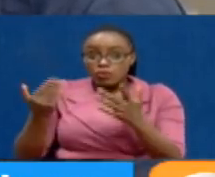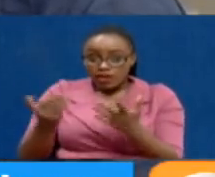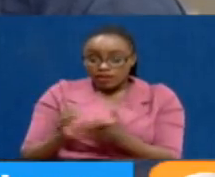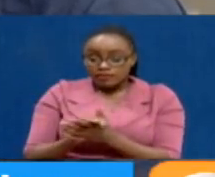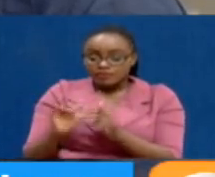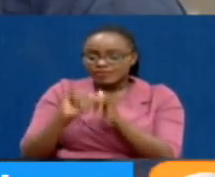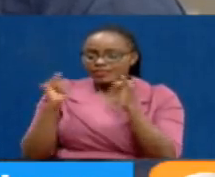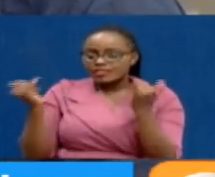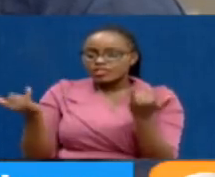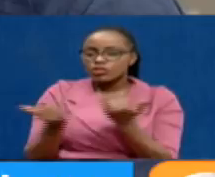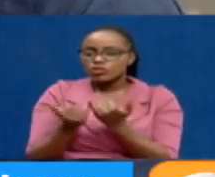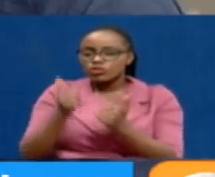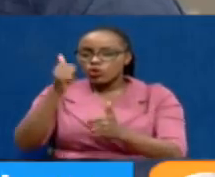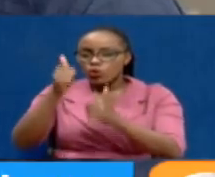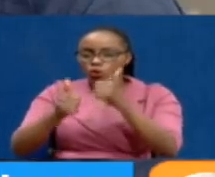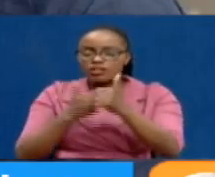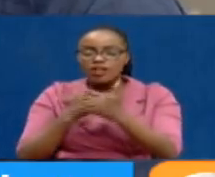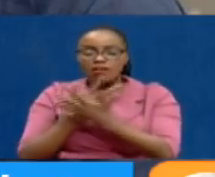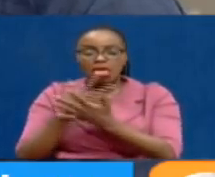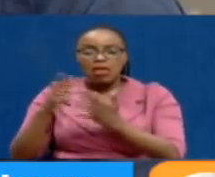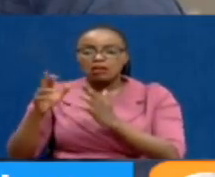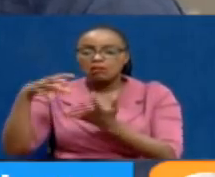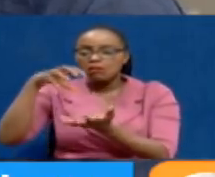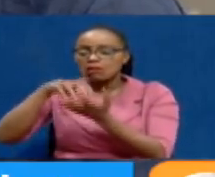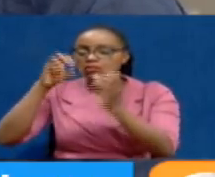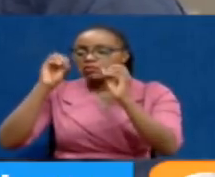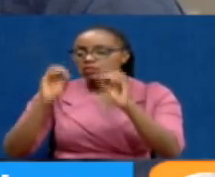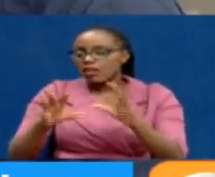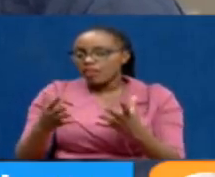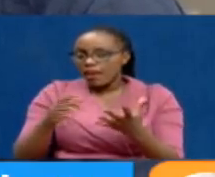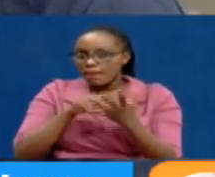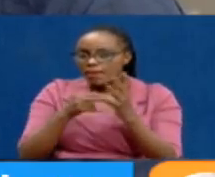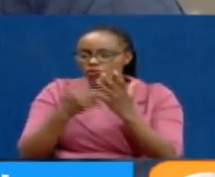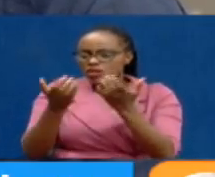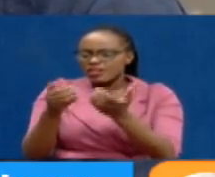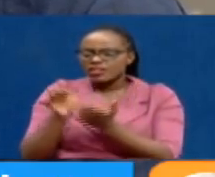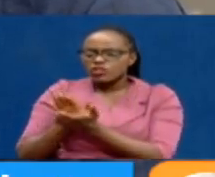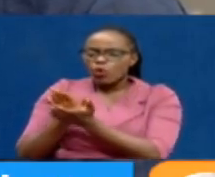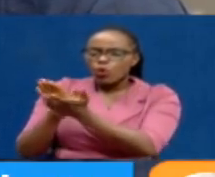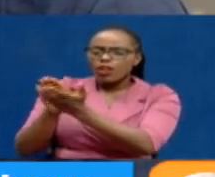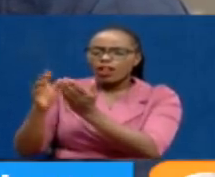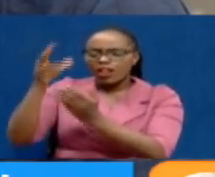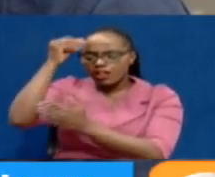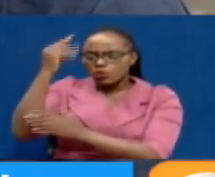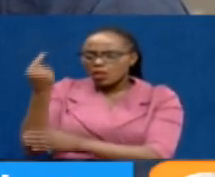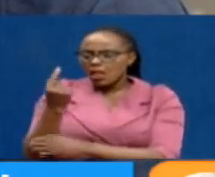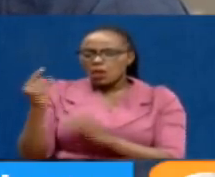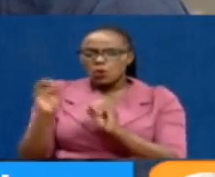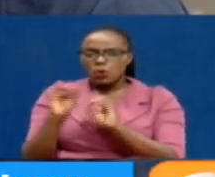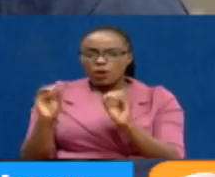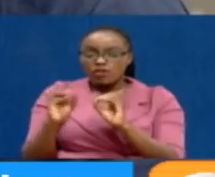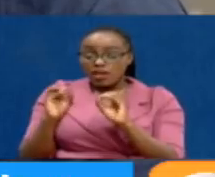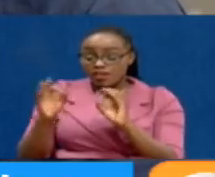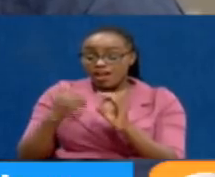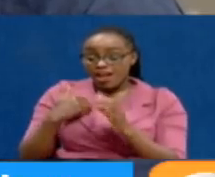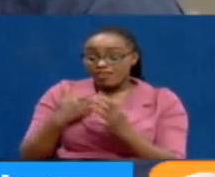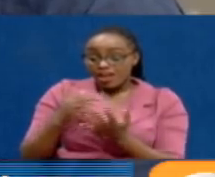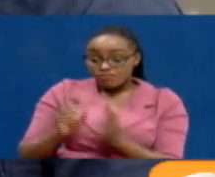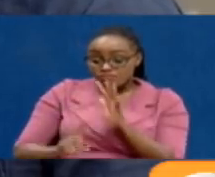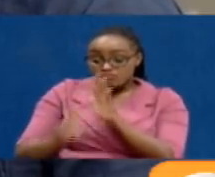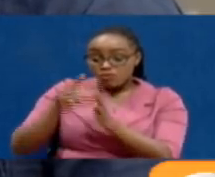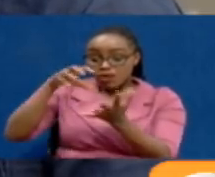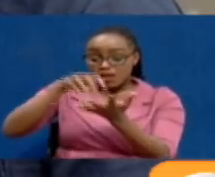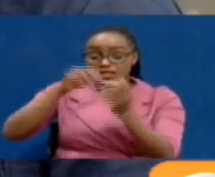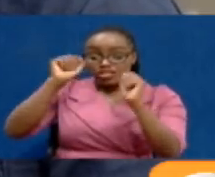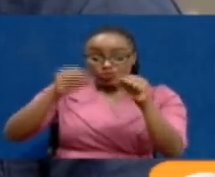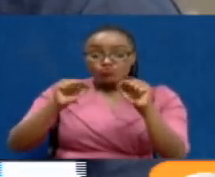an institution that did not report any cases. Yeah. So we do not need to quarantine them. Okay. If they had a case, then